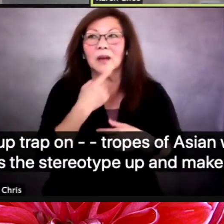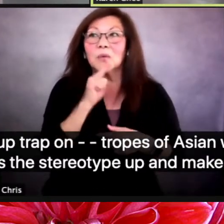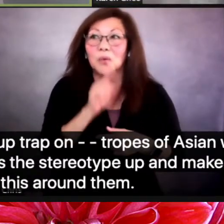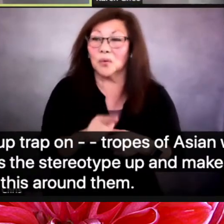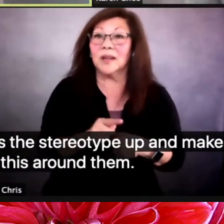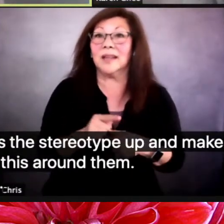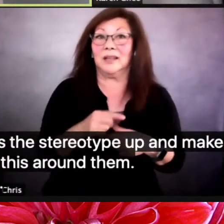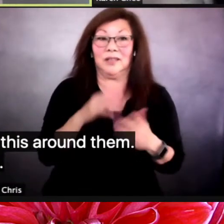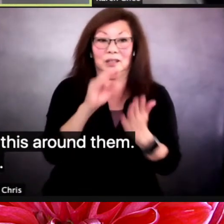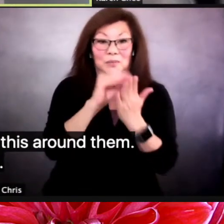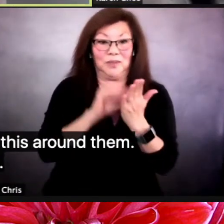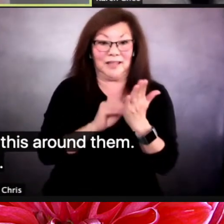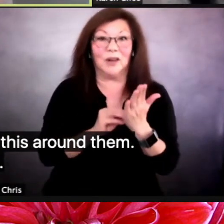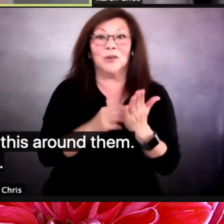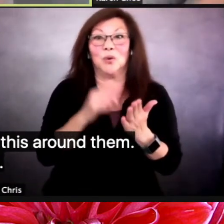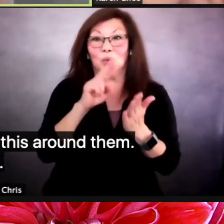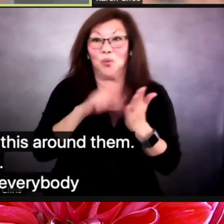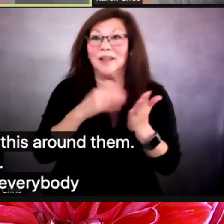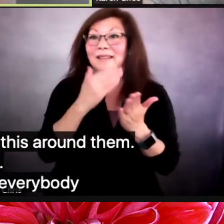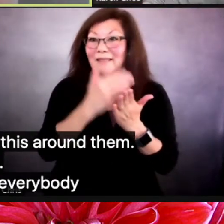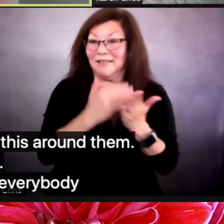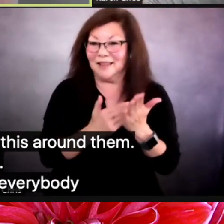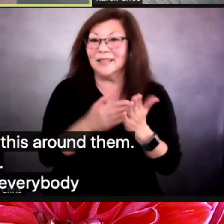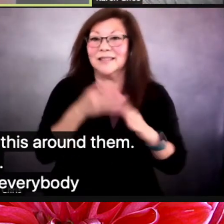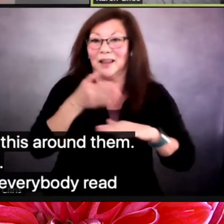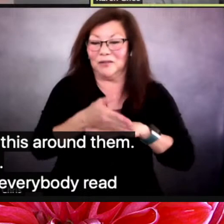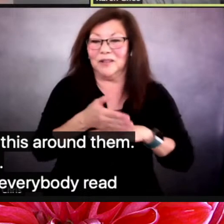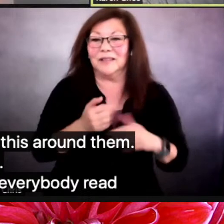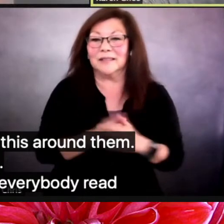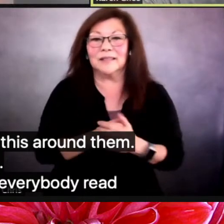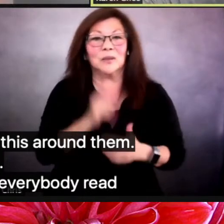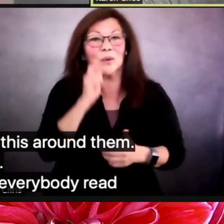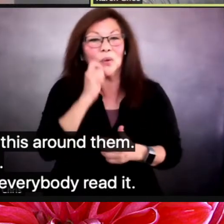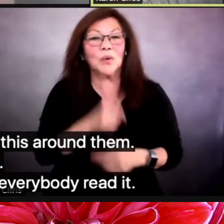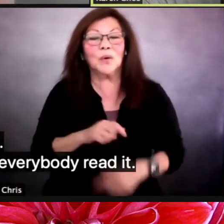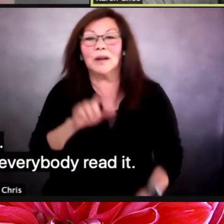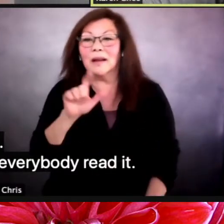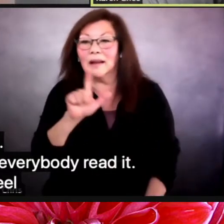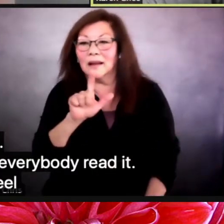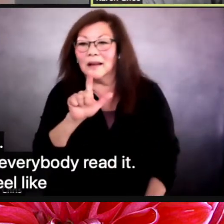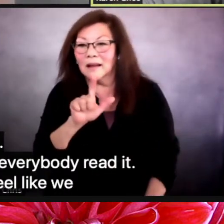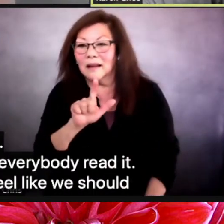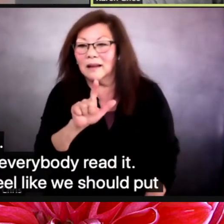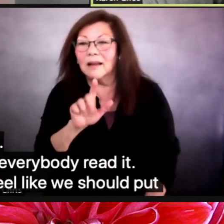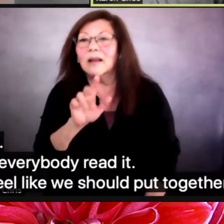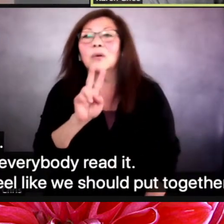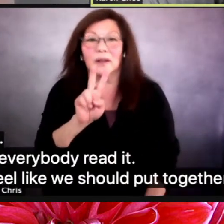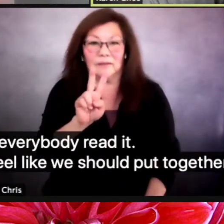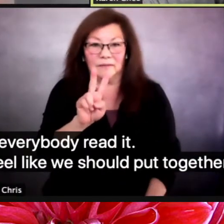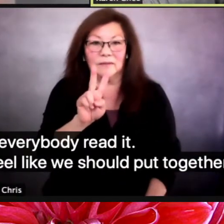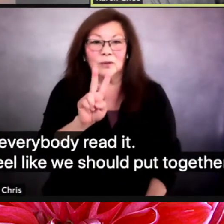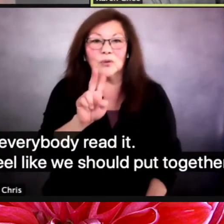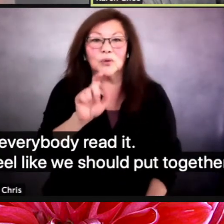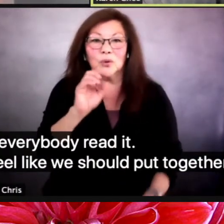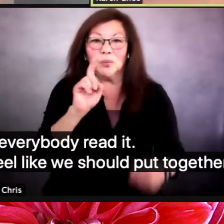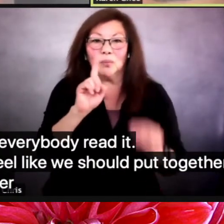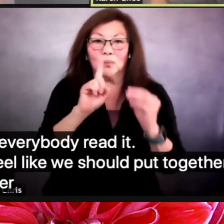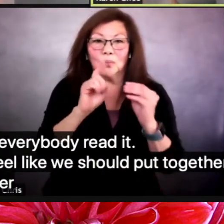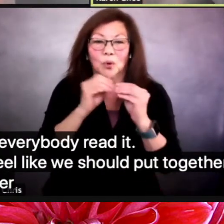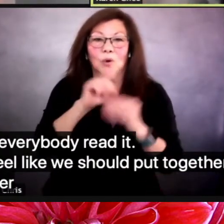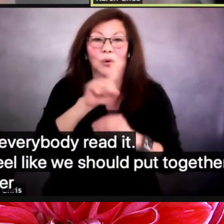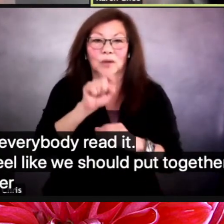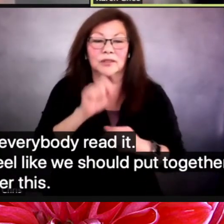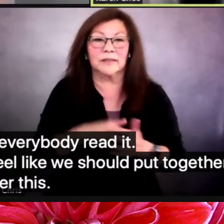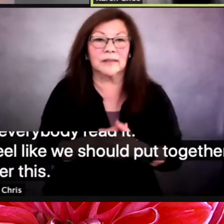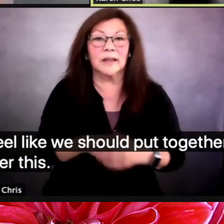this of all the things you mentioned. Okay, cool. So Lily is telling me we have time for two more questions. So this question